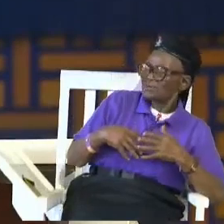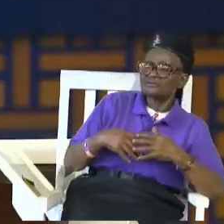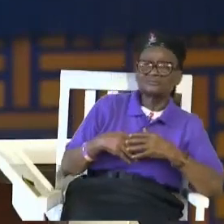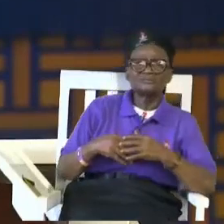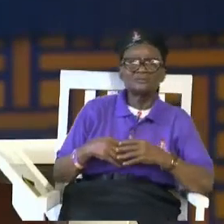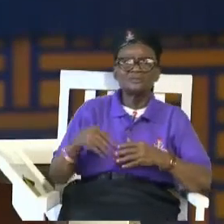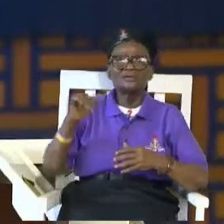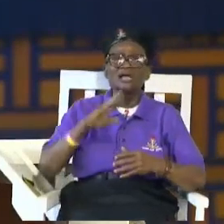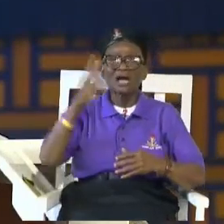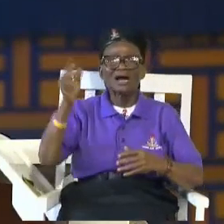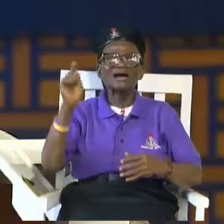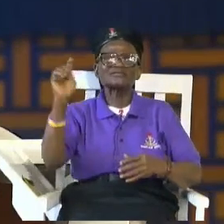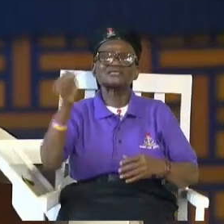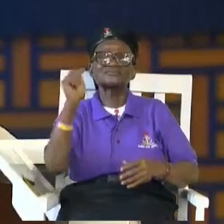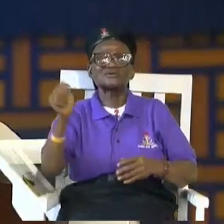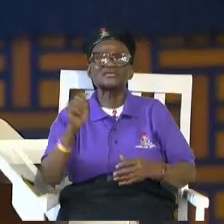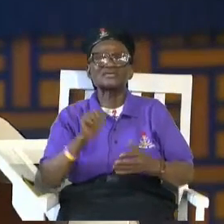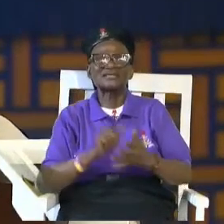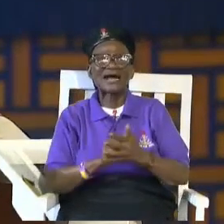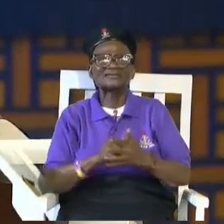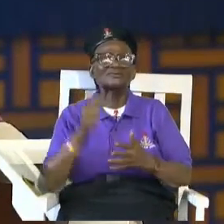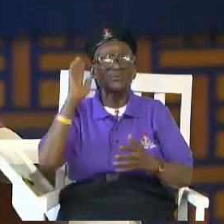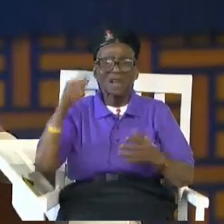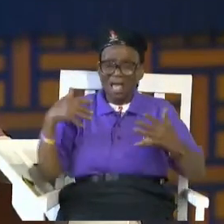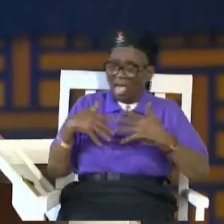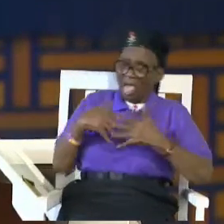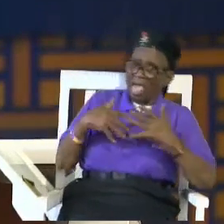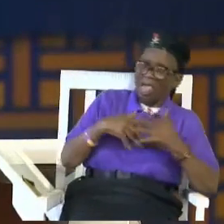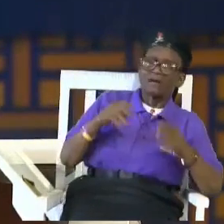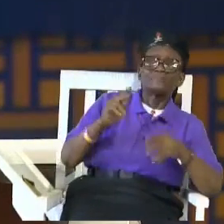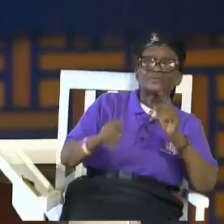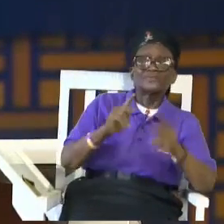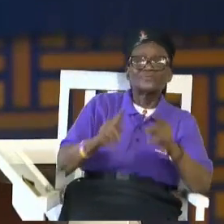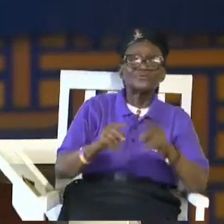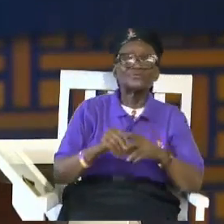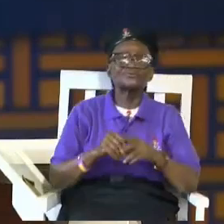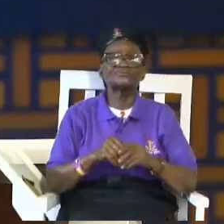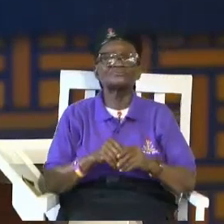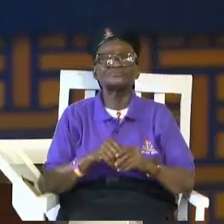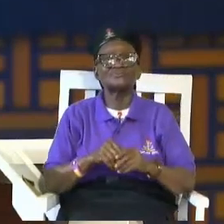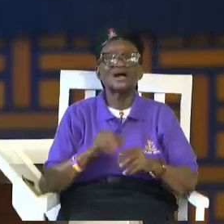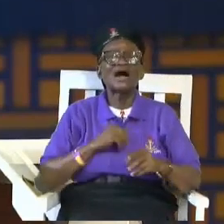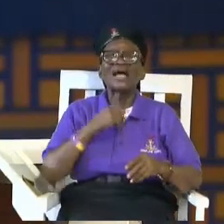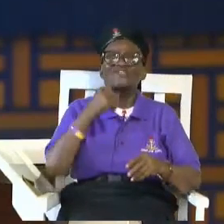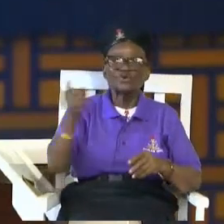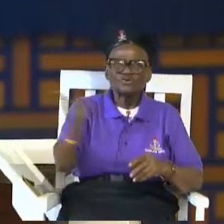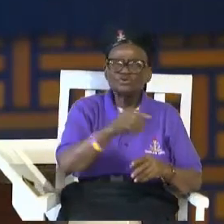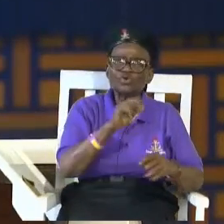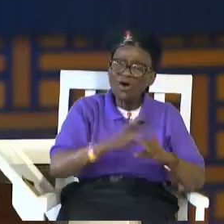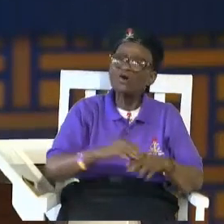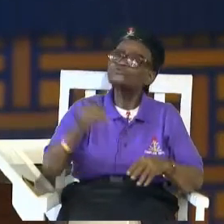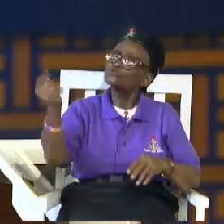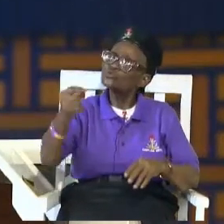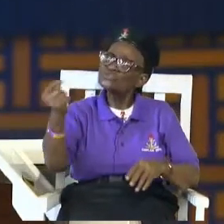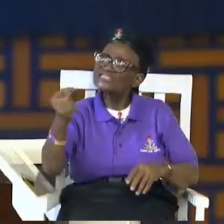There are testimonies that will frighten people. I told you on